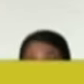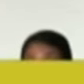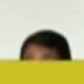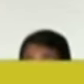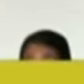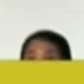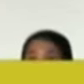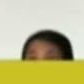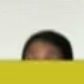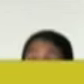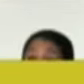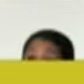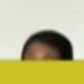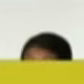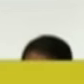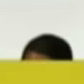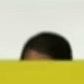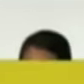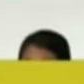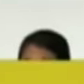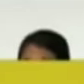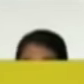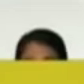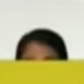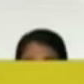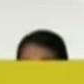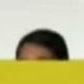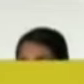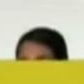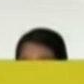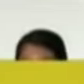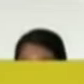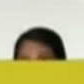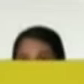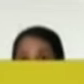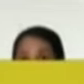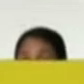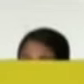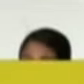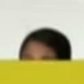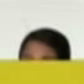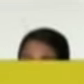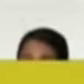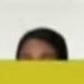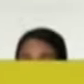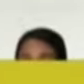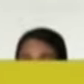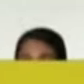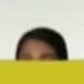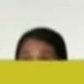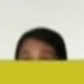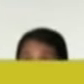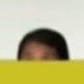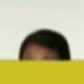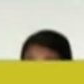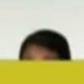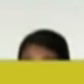event. We keep fighting, we keep working in addressing these two important